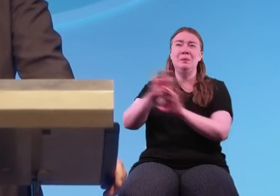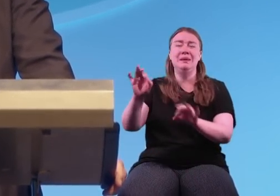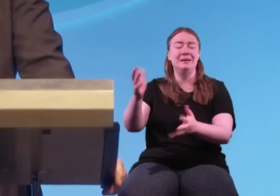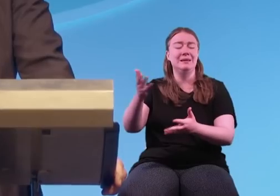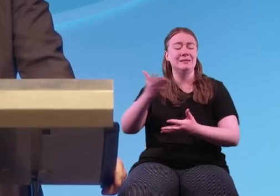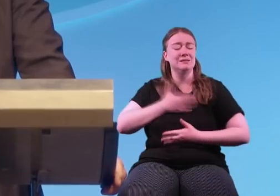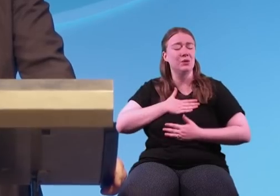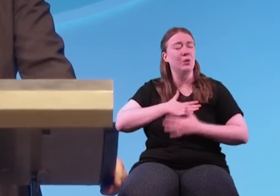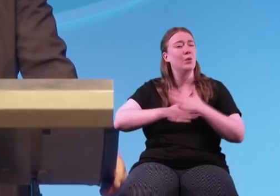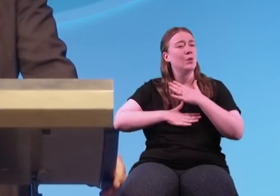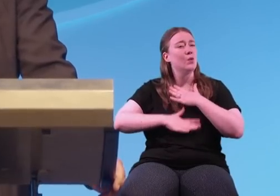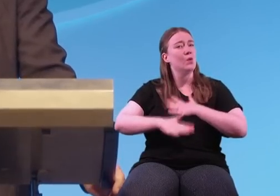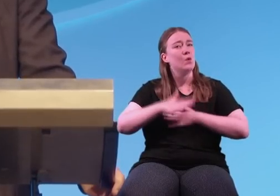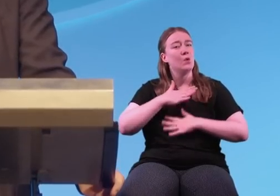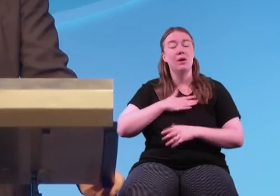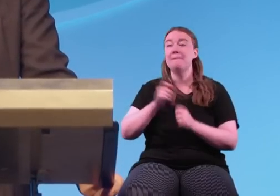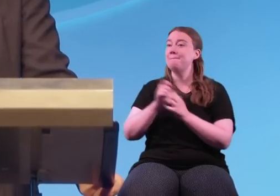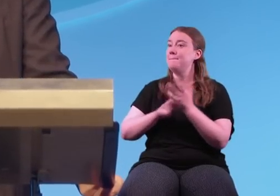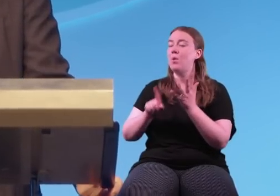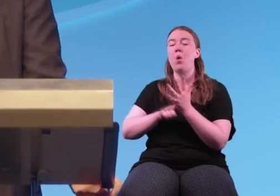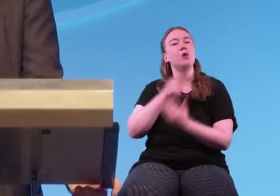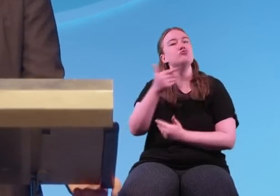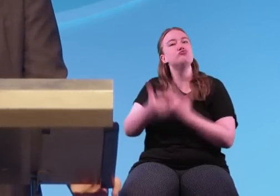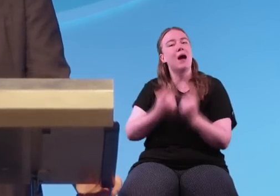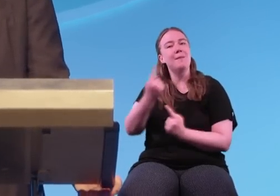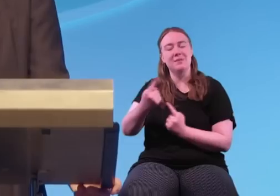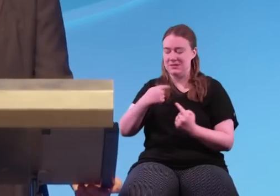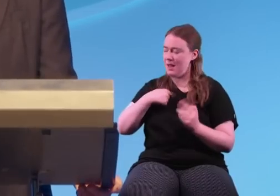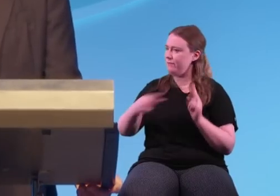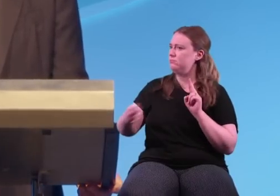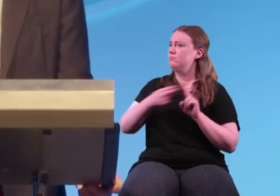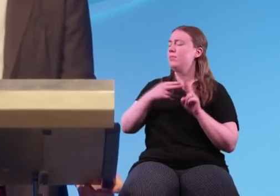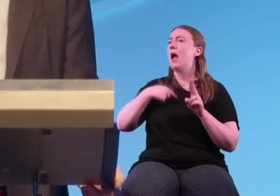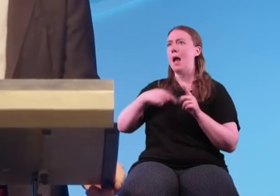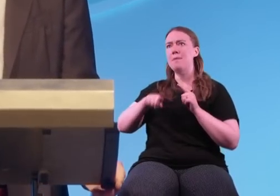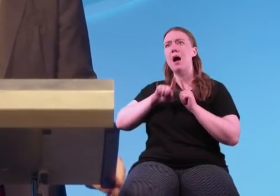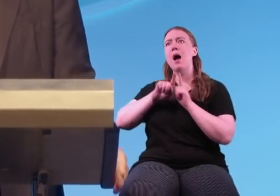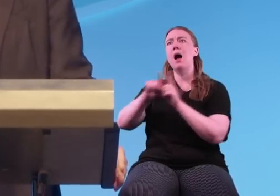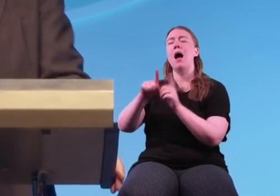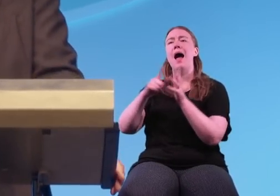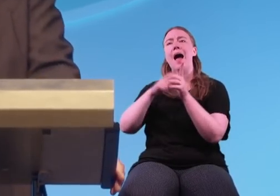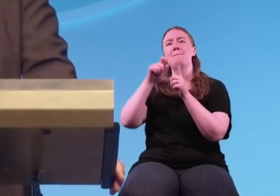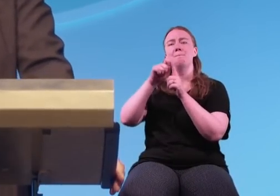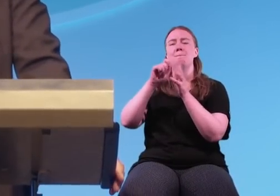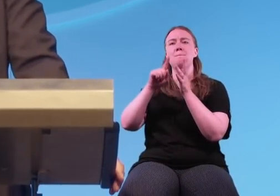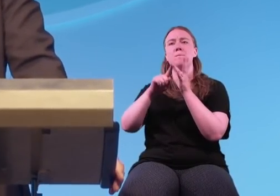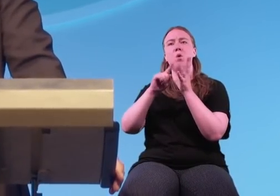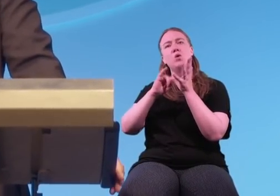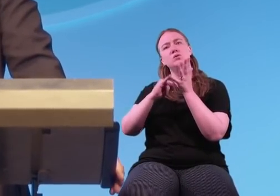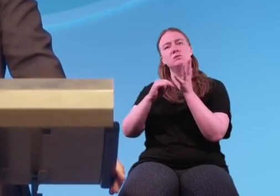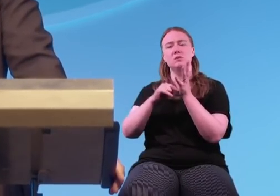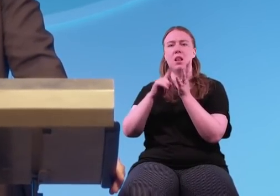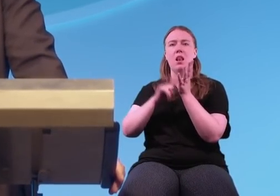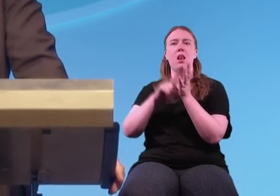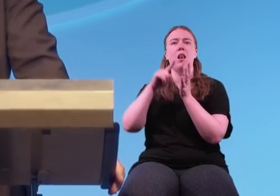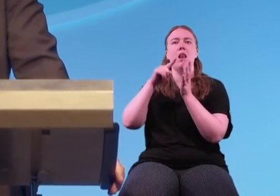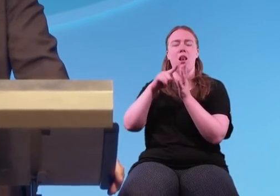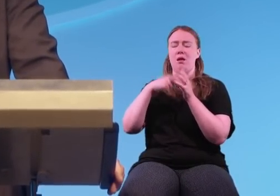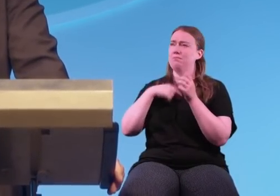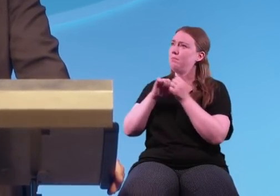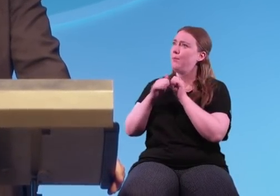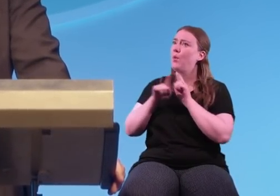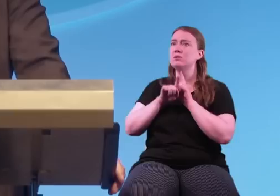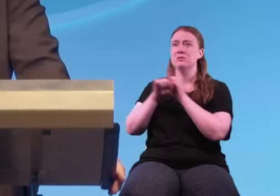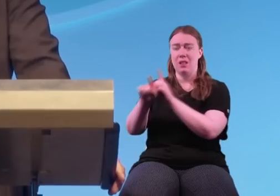he says, an apostle. He explained this all the time when he was pressed in the occasion of his